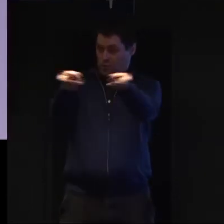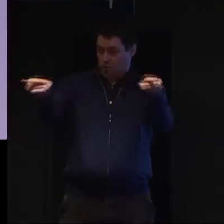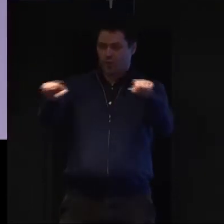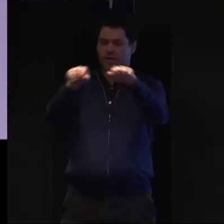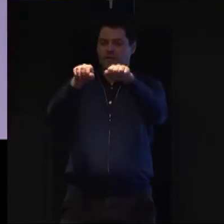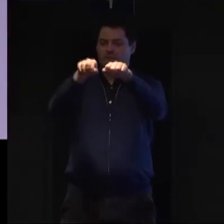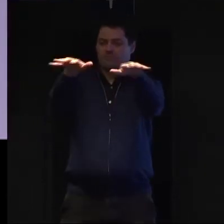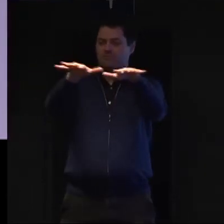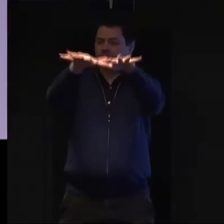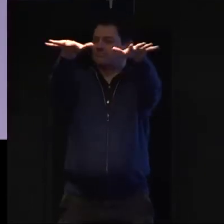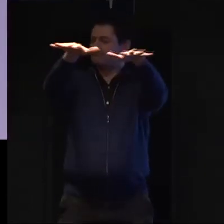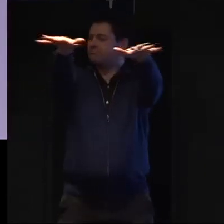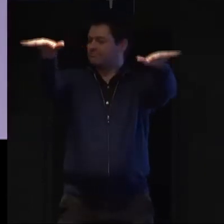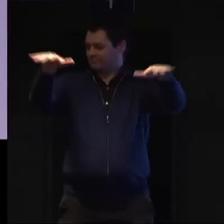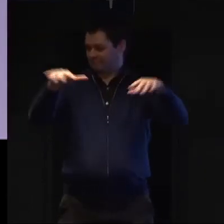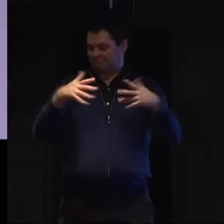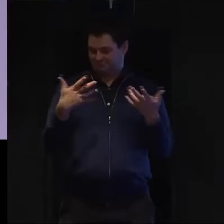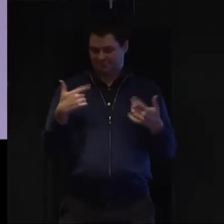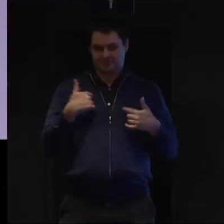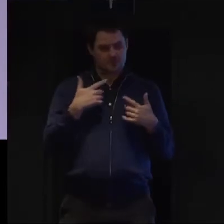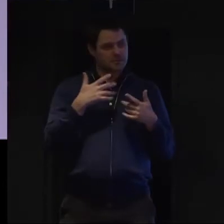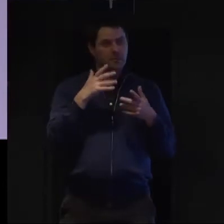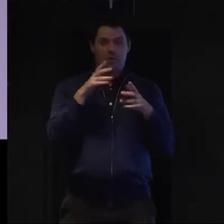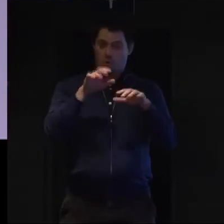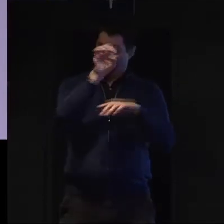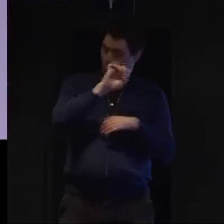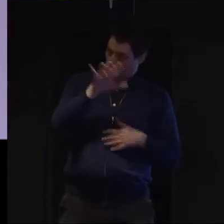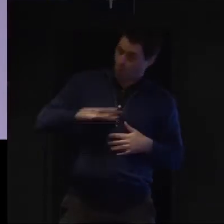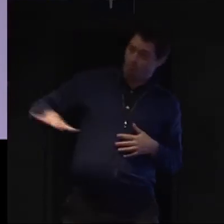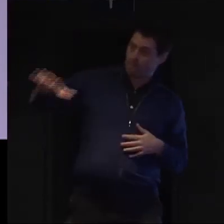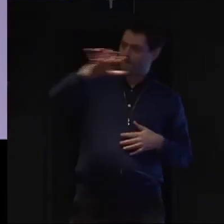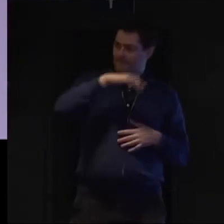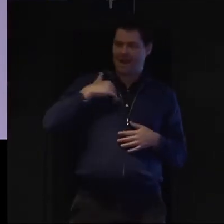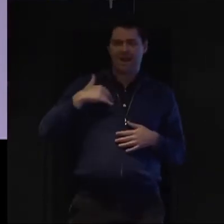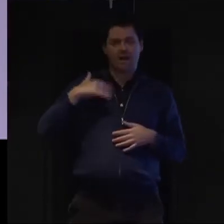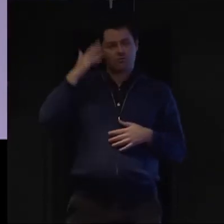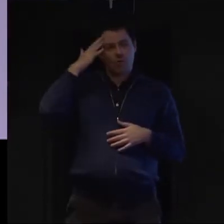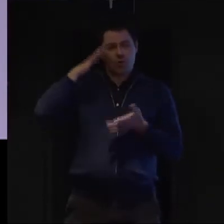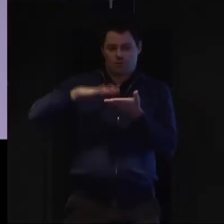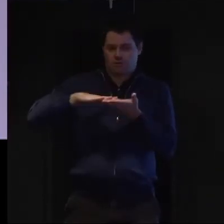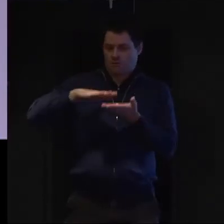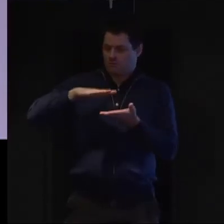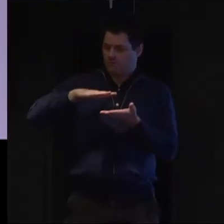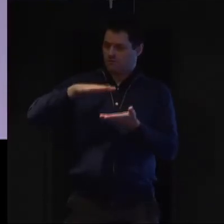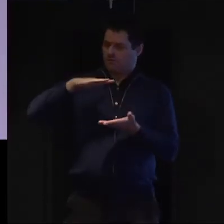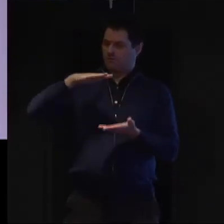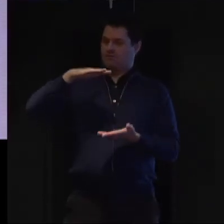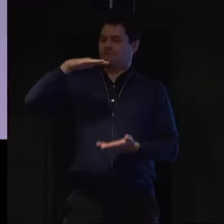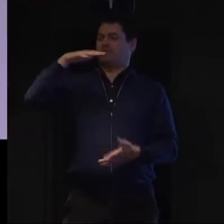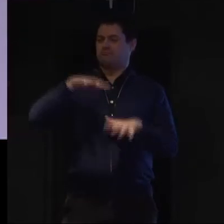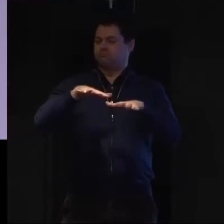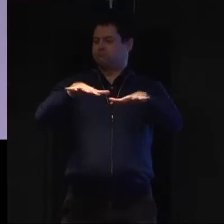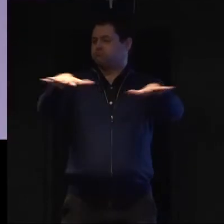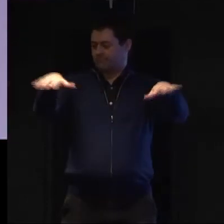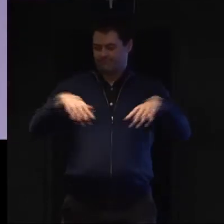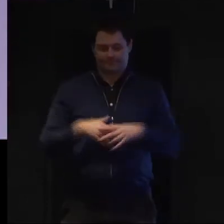and that people will be, across Europe, will become much more aware of these very important issues. I